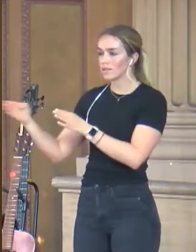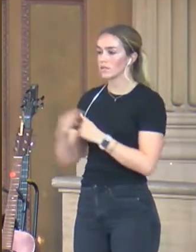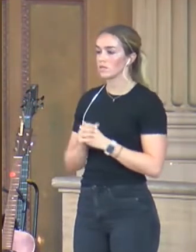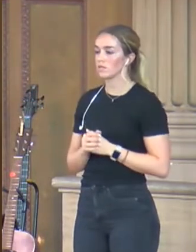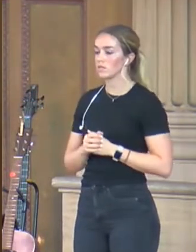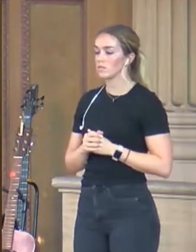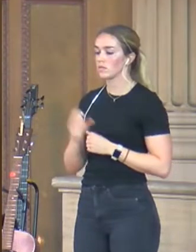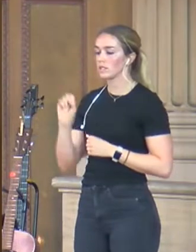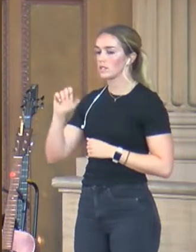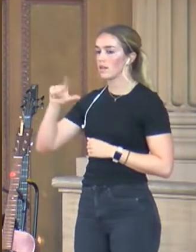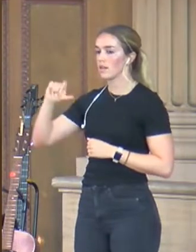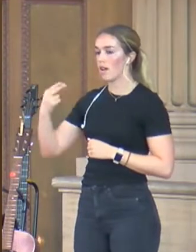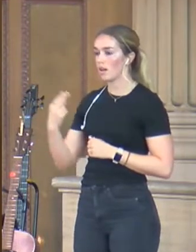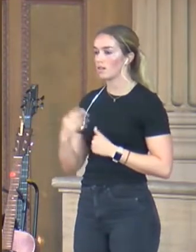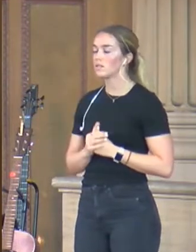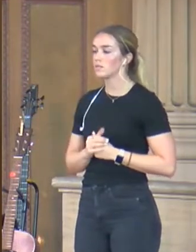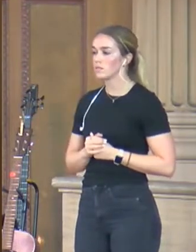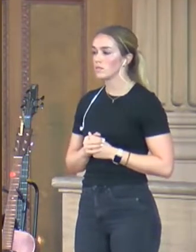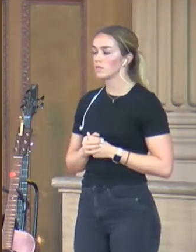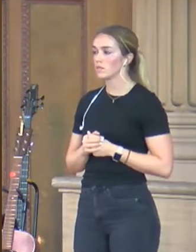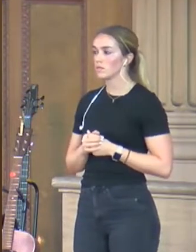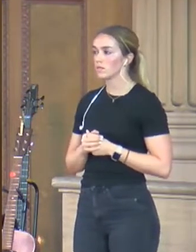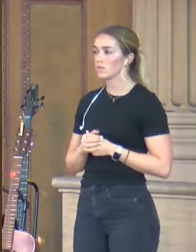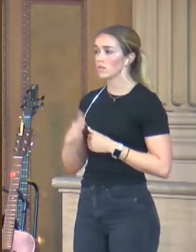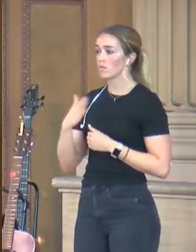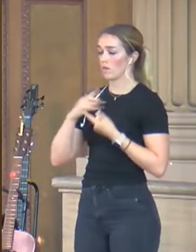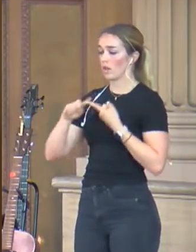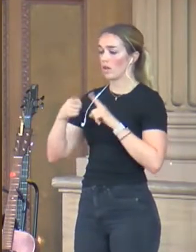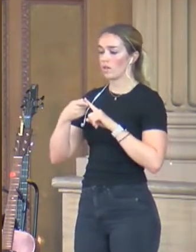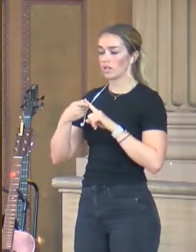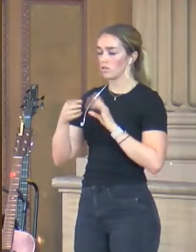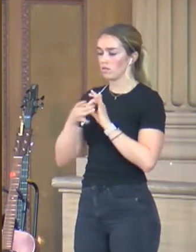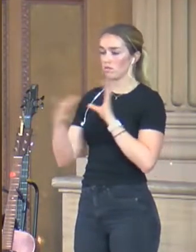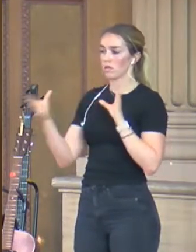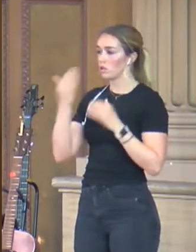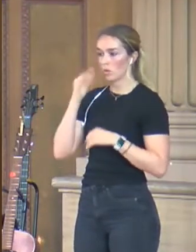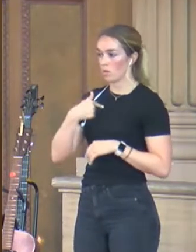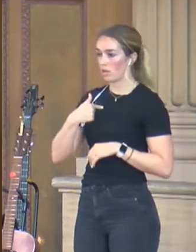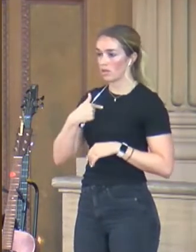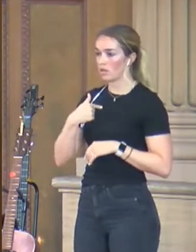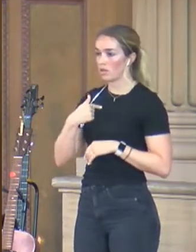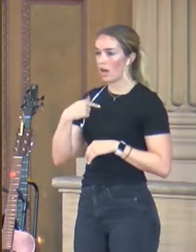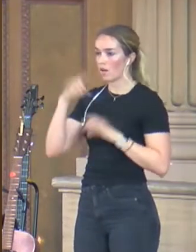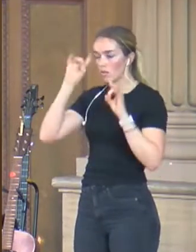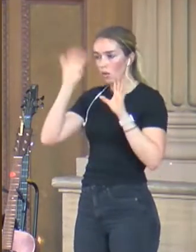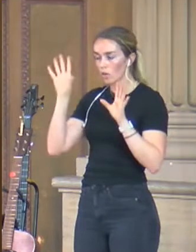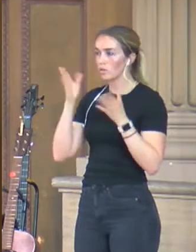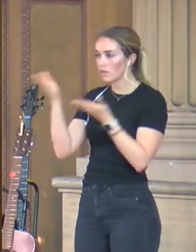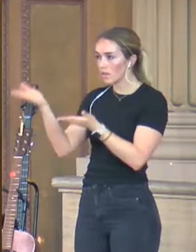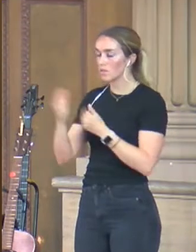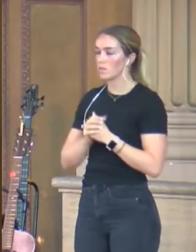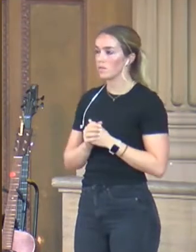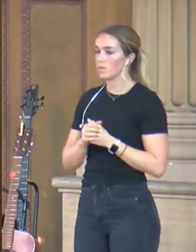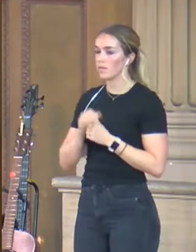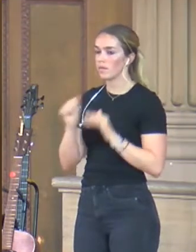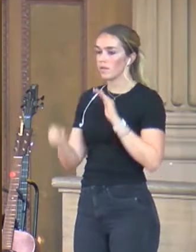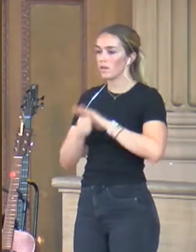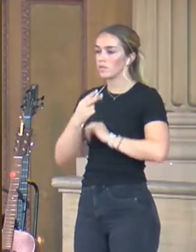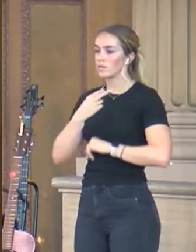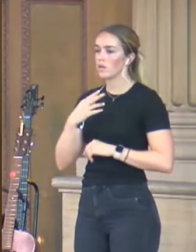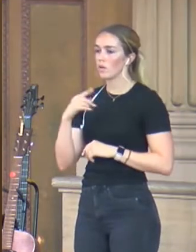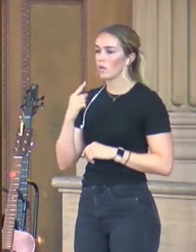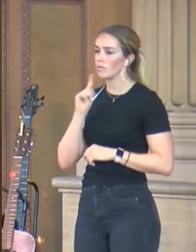Selah. You have caused my companions to shun me. You have made me a horror to them. I'm shut in so that I cannot